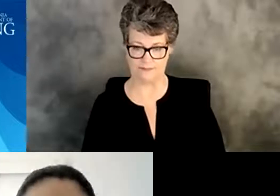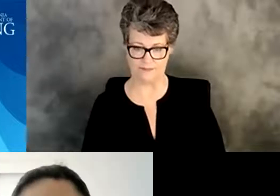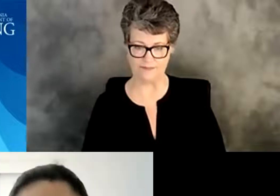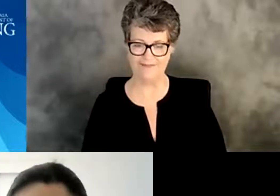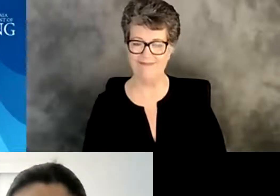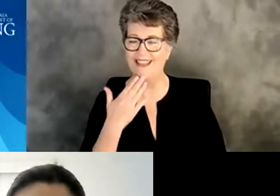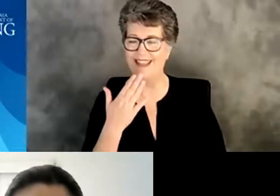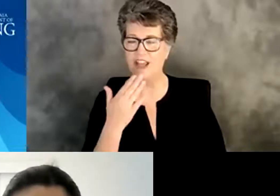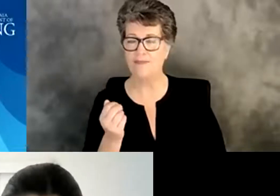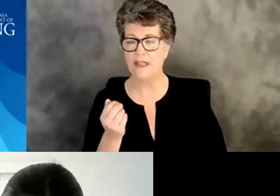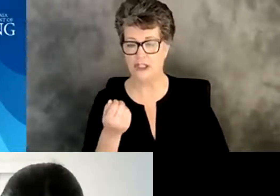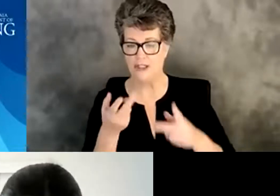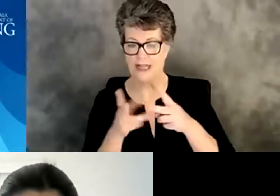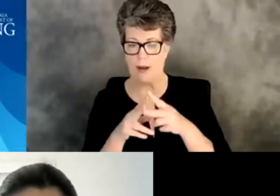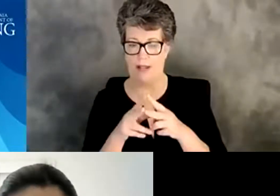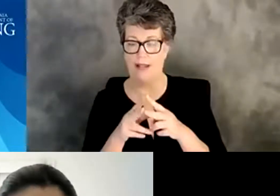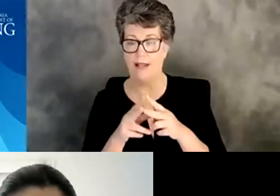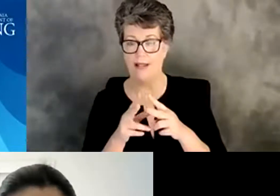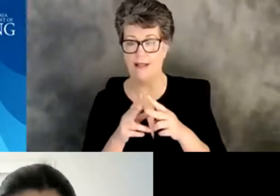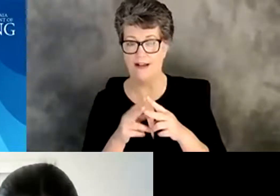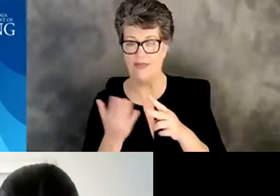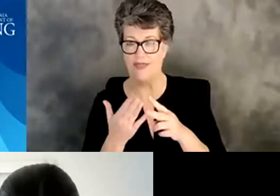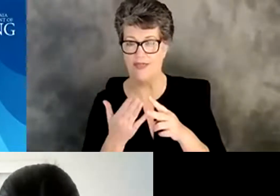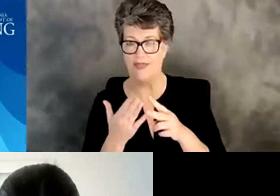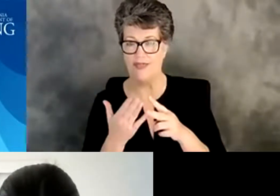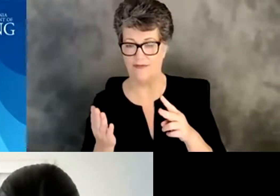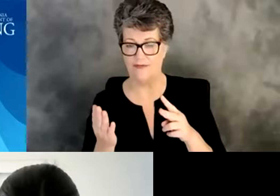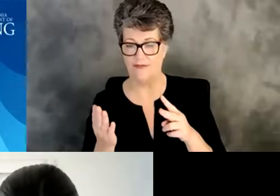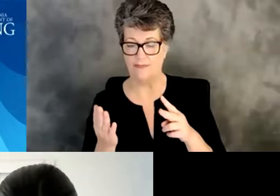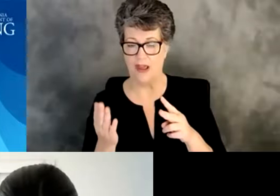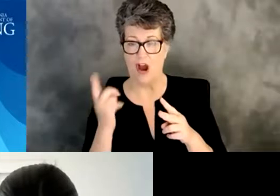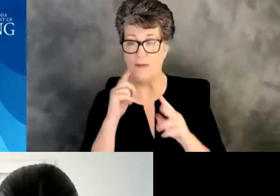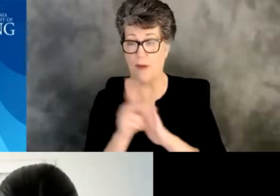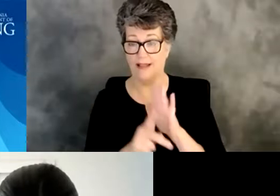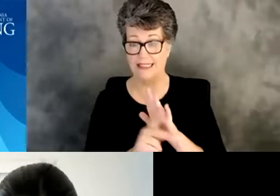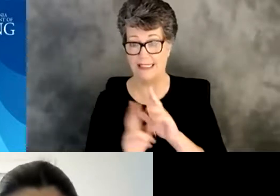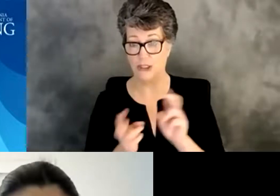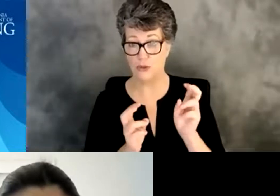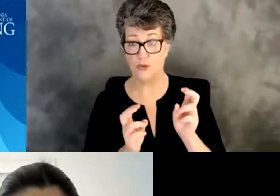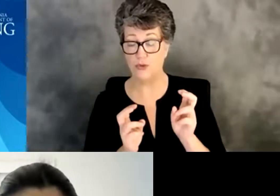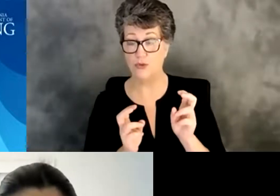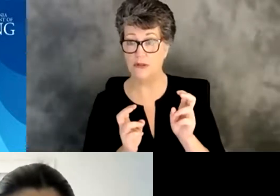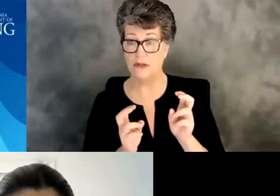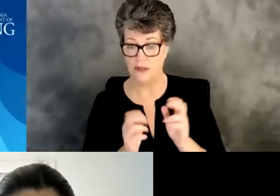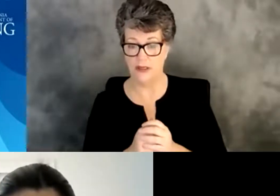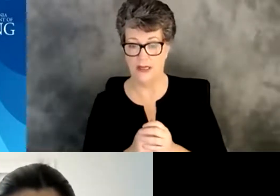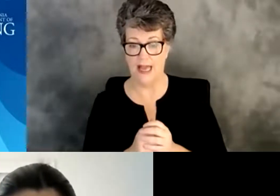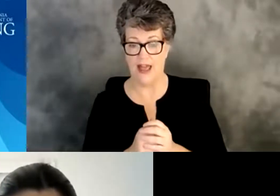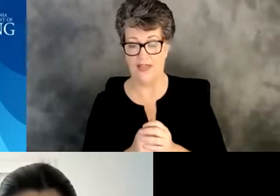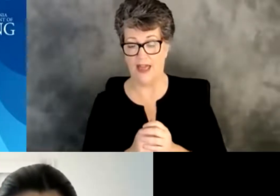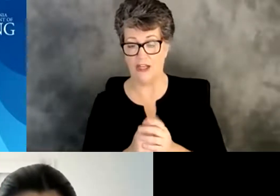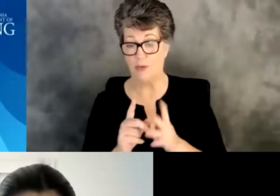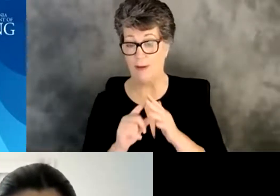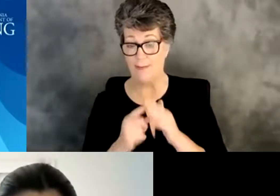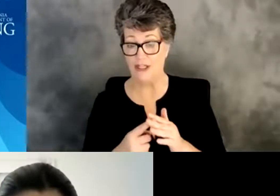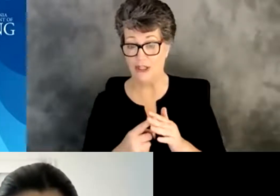Thanks. Just a couple of additional things I would put on the table in terms of policy issues that I think are timely. One you mentioned at the beginning, Kim, which